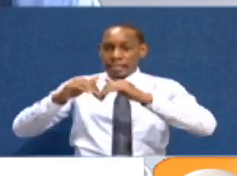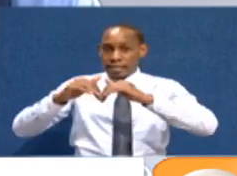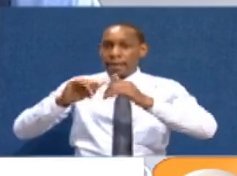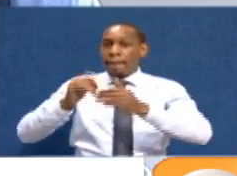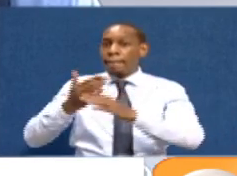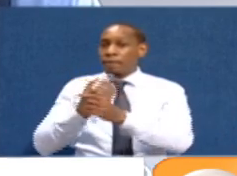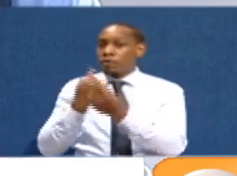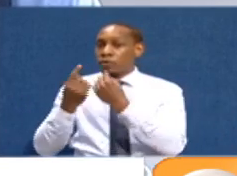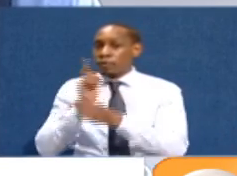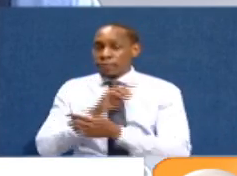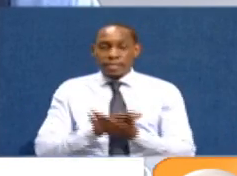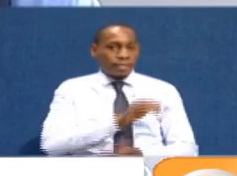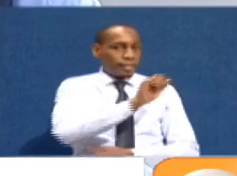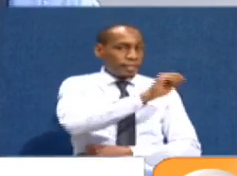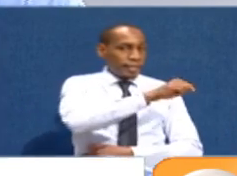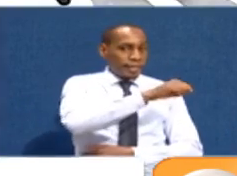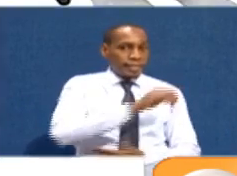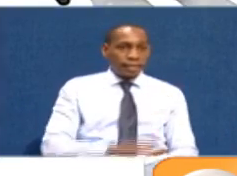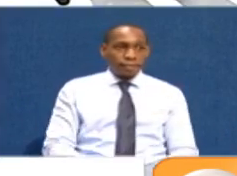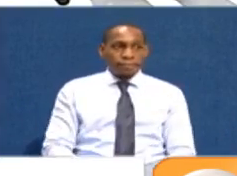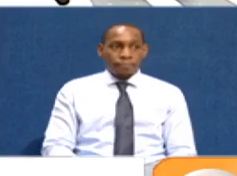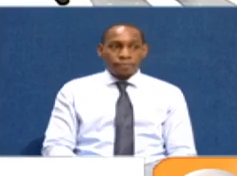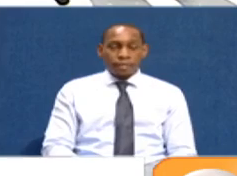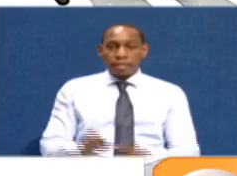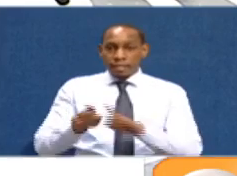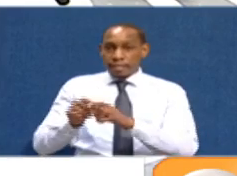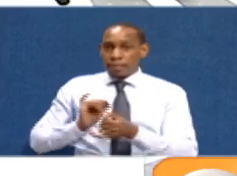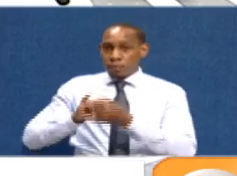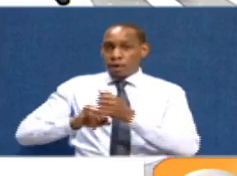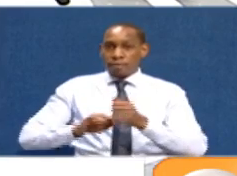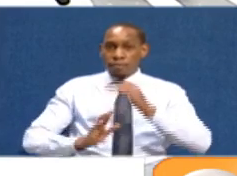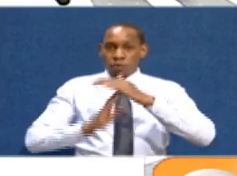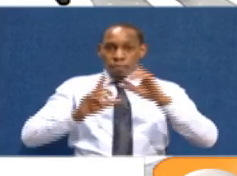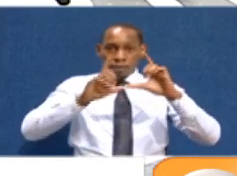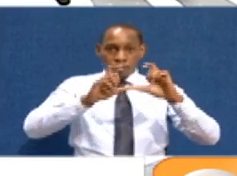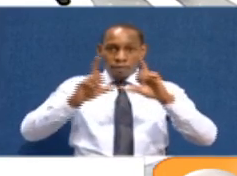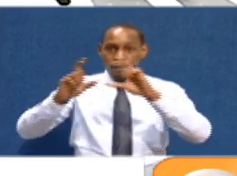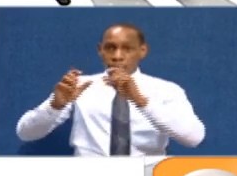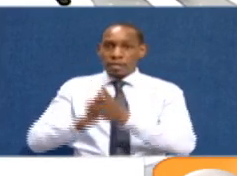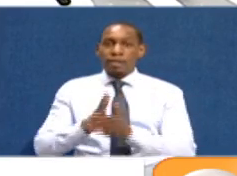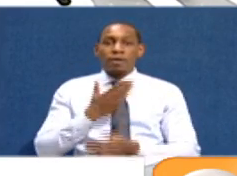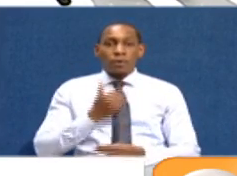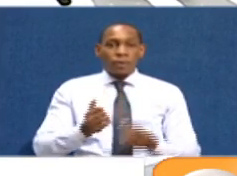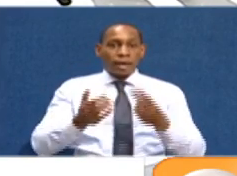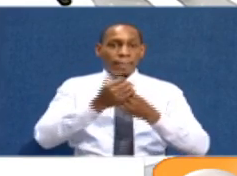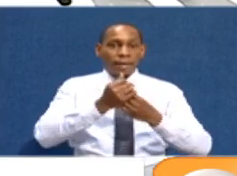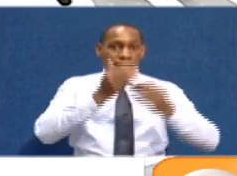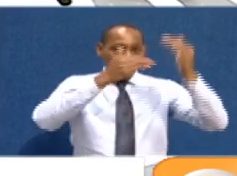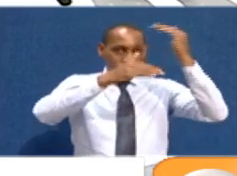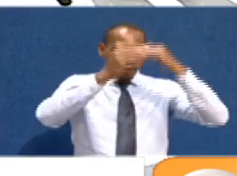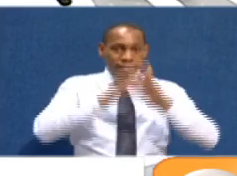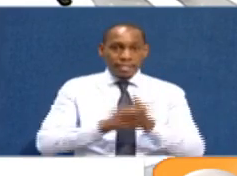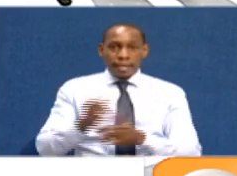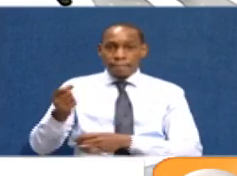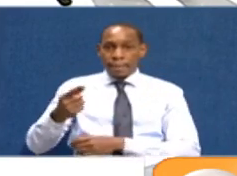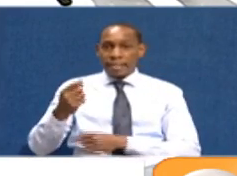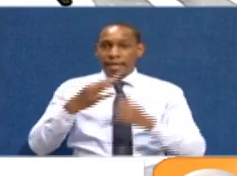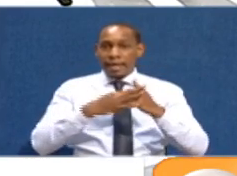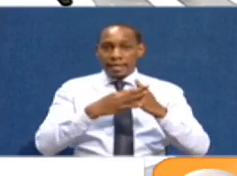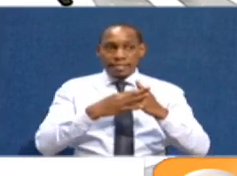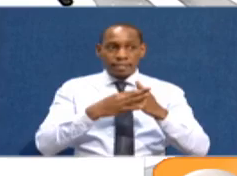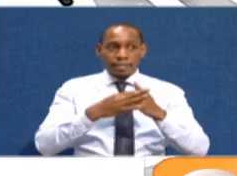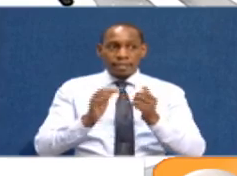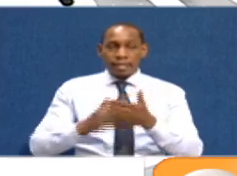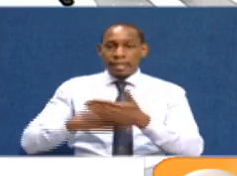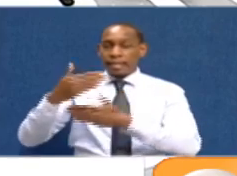Strathmore. Yes. Yeah. And Cecilia was the main photographer. We're actually looking for a partner university for this time in August. So if you know of any.